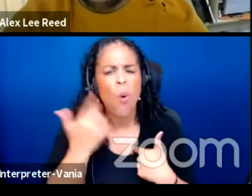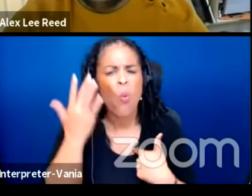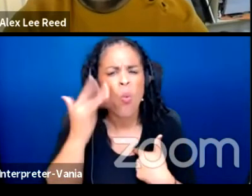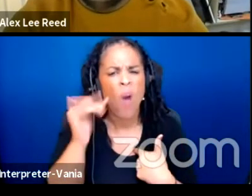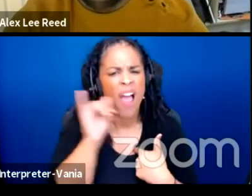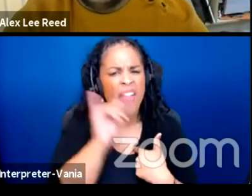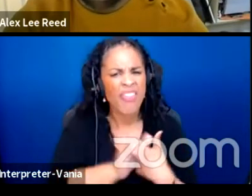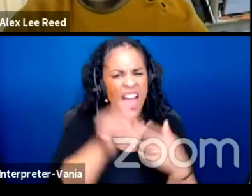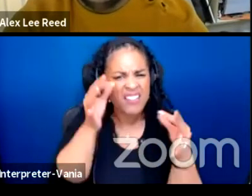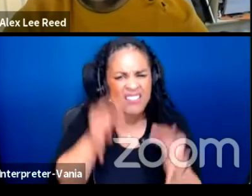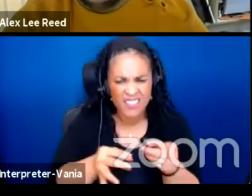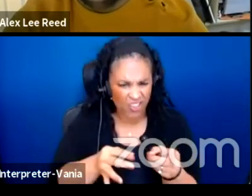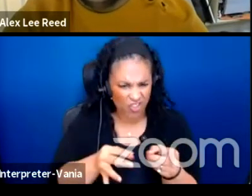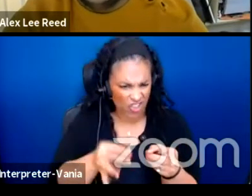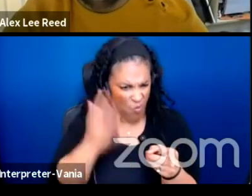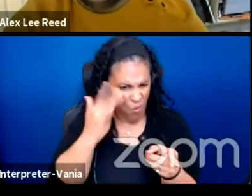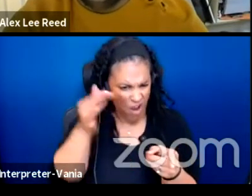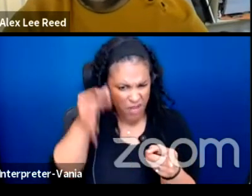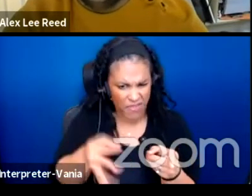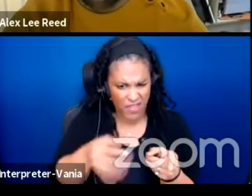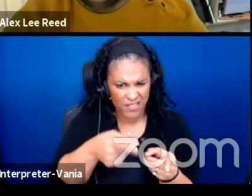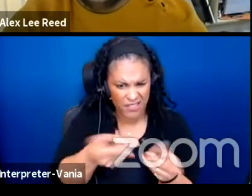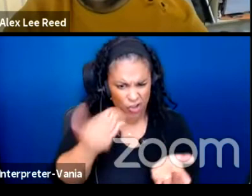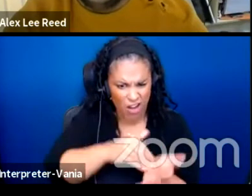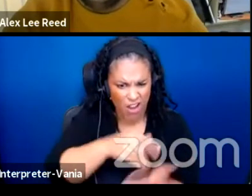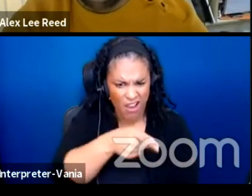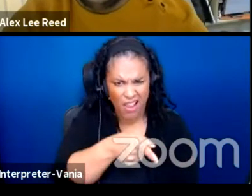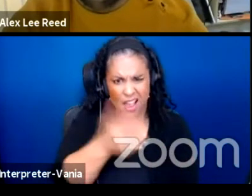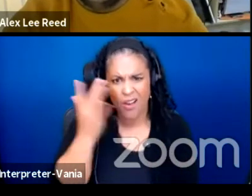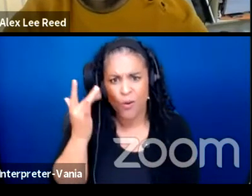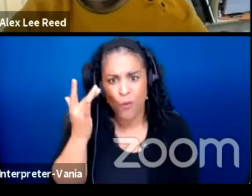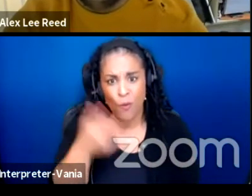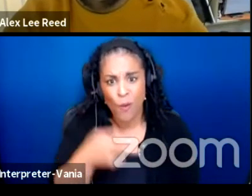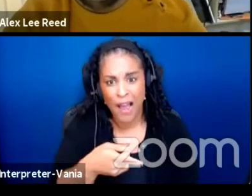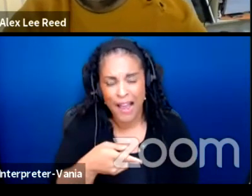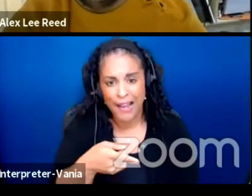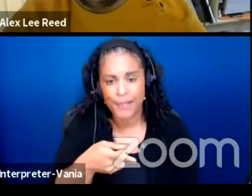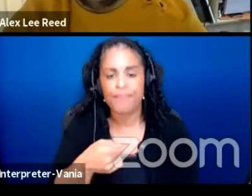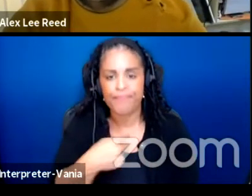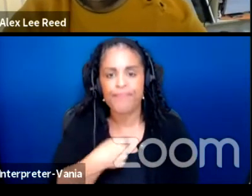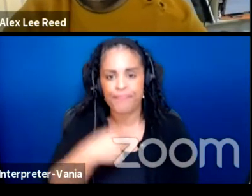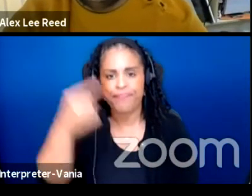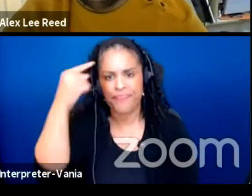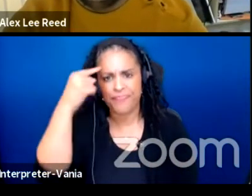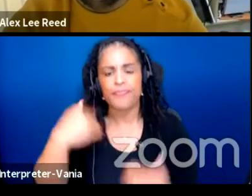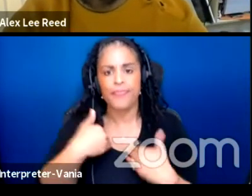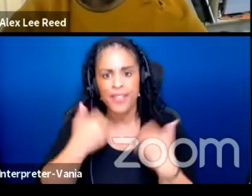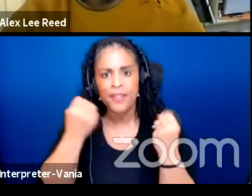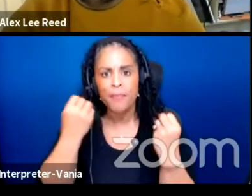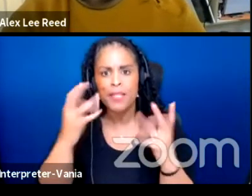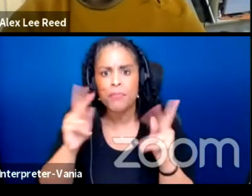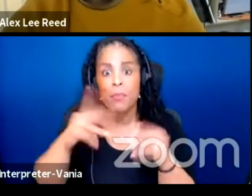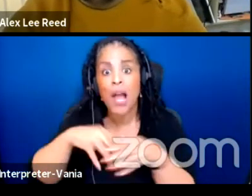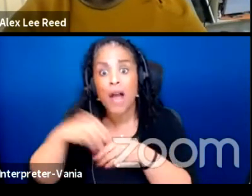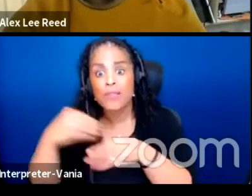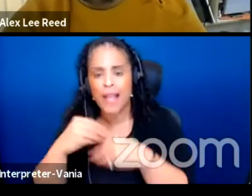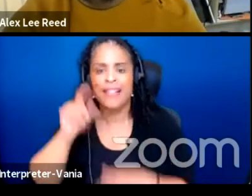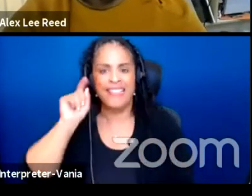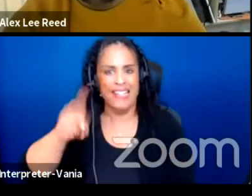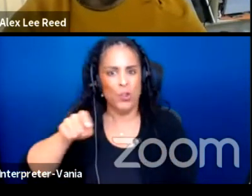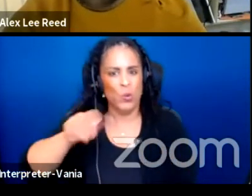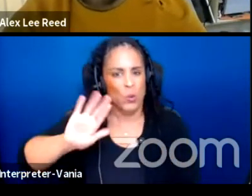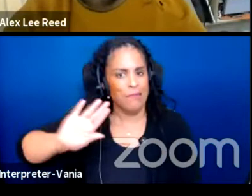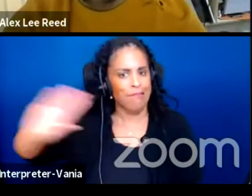that decision being made again? And I think that there are people outside who need to be outside and